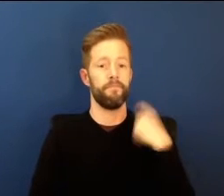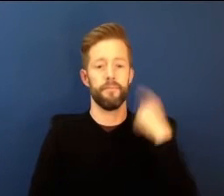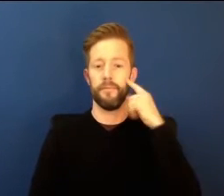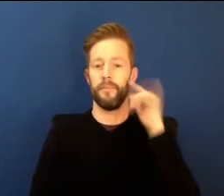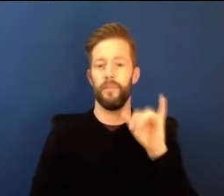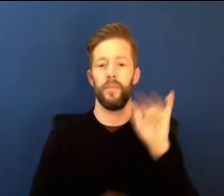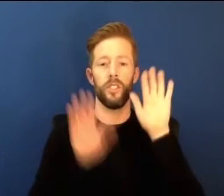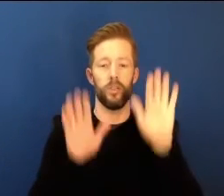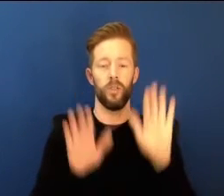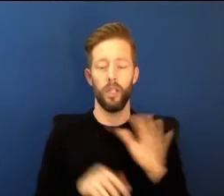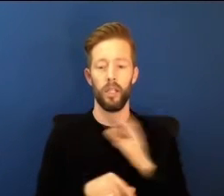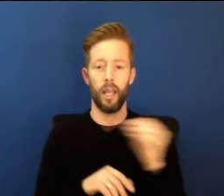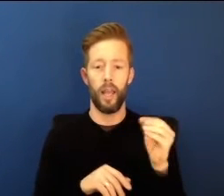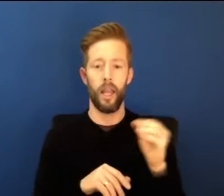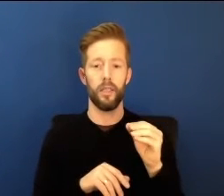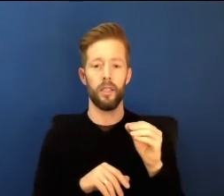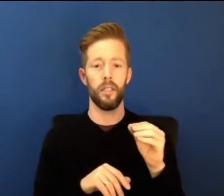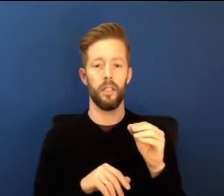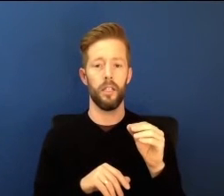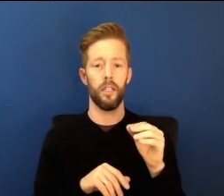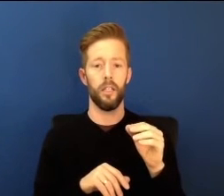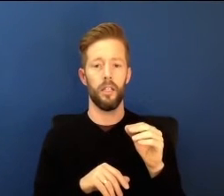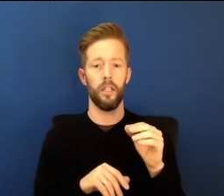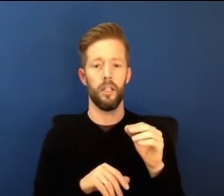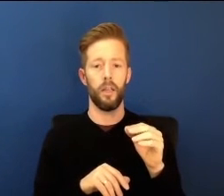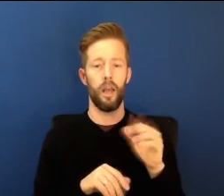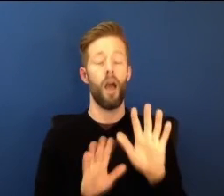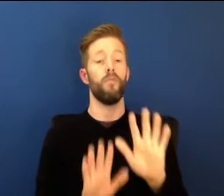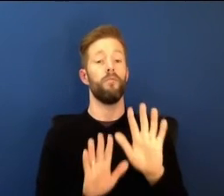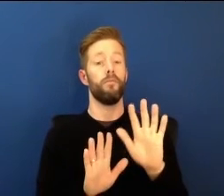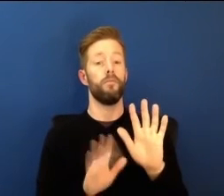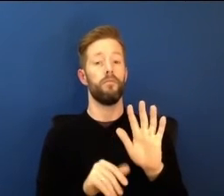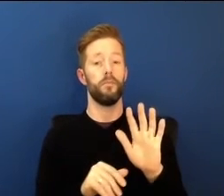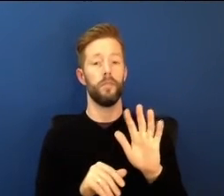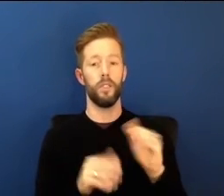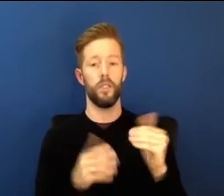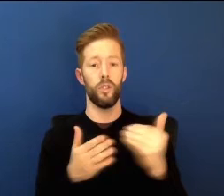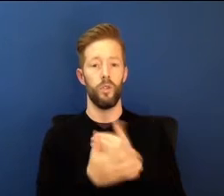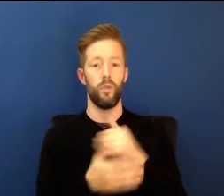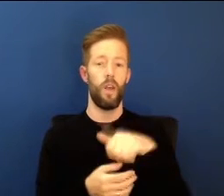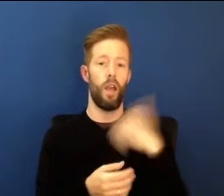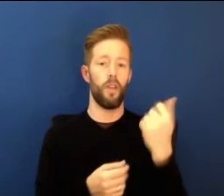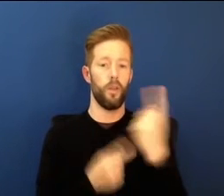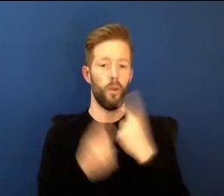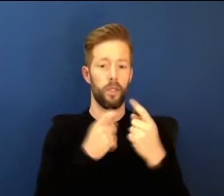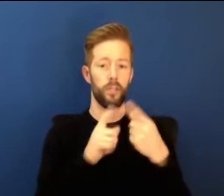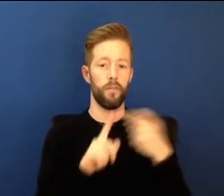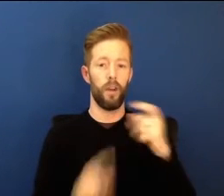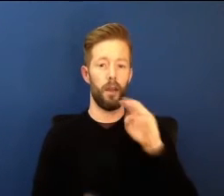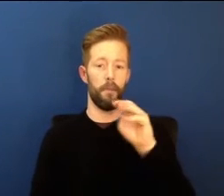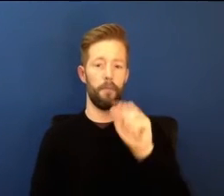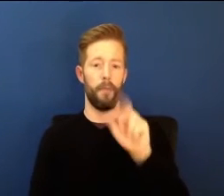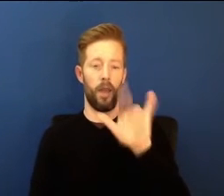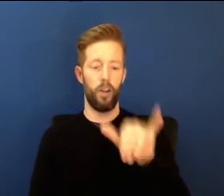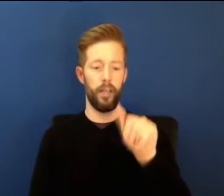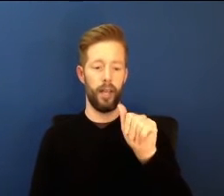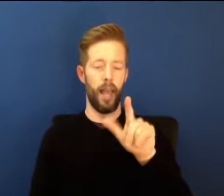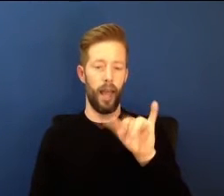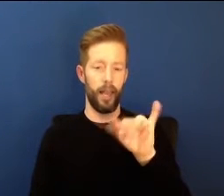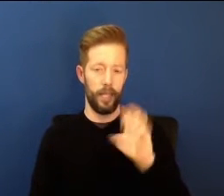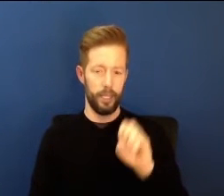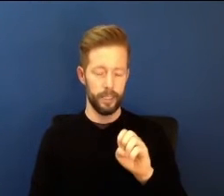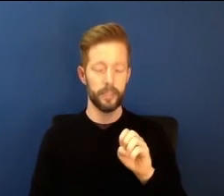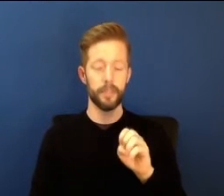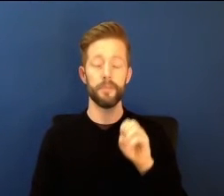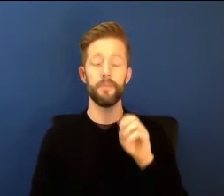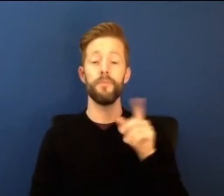Yeah, I think that's great. And we're at a little bit of a lull. Oh wait, I just got another question from Mary